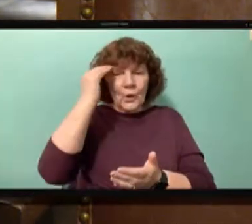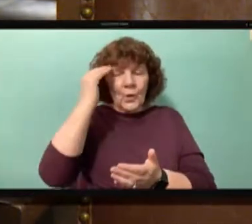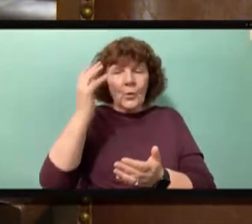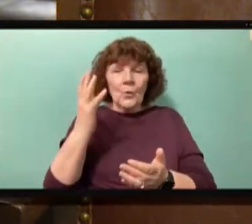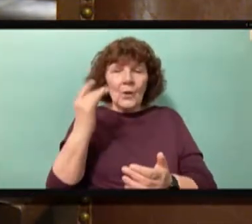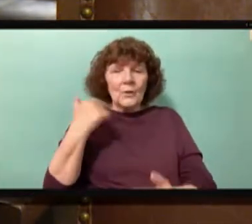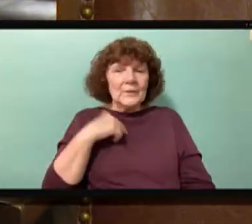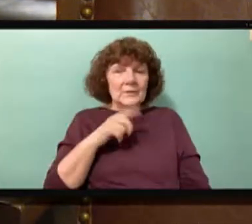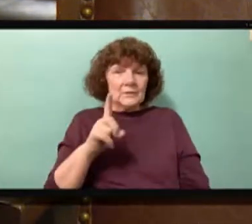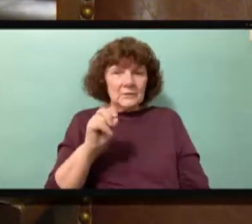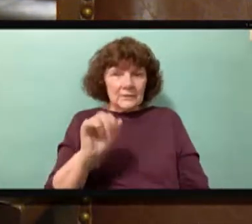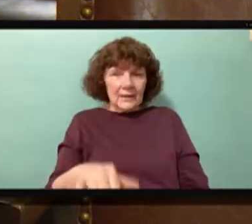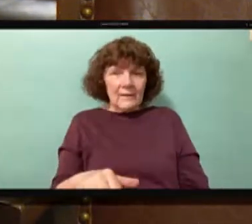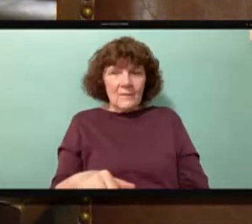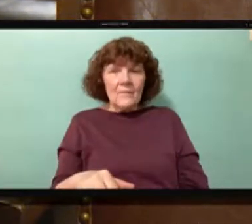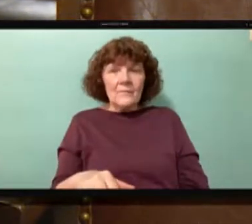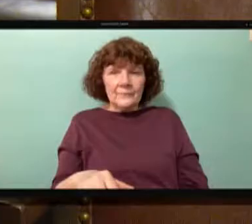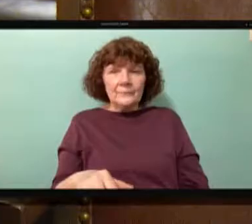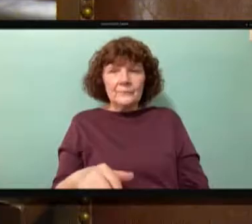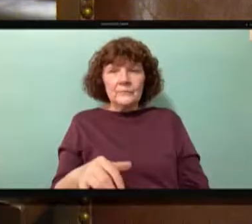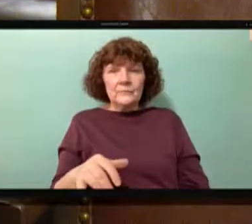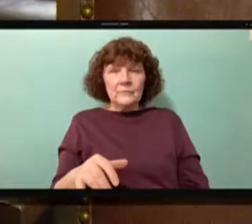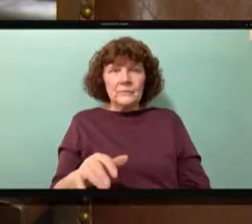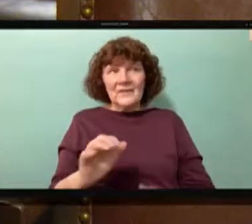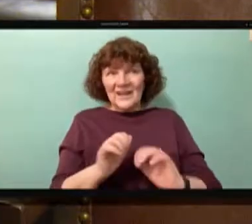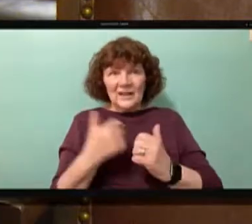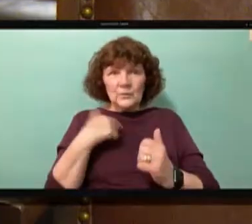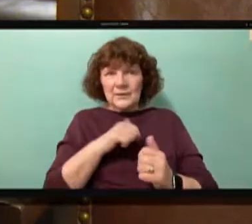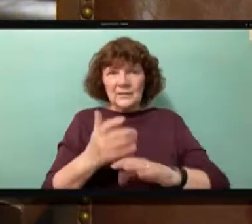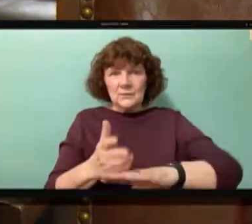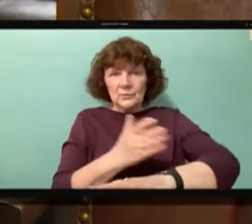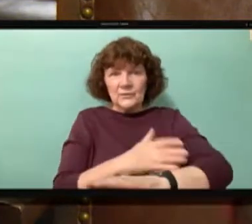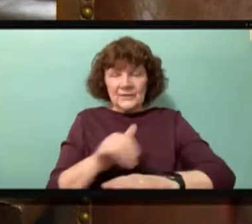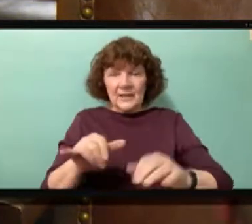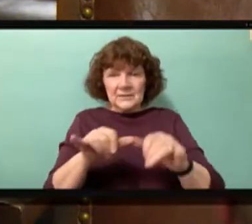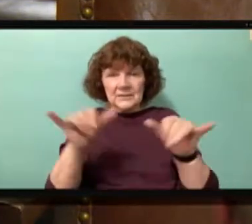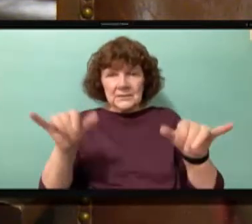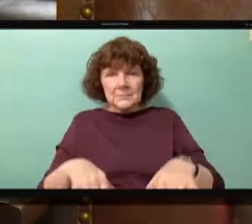and opportunities to improve in the system there. So